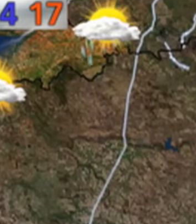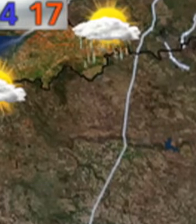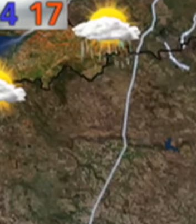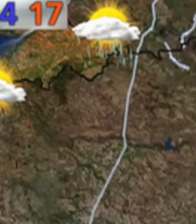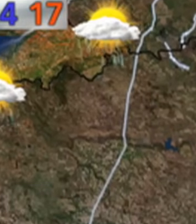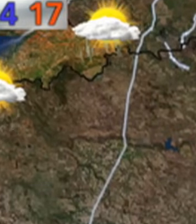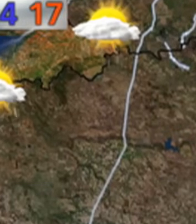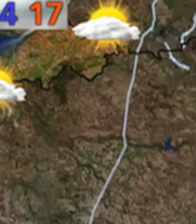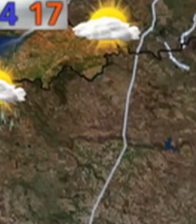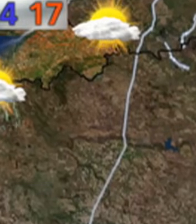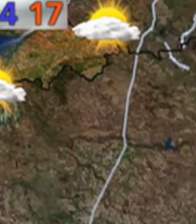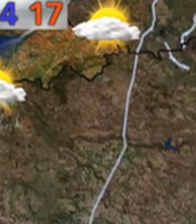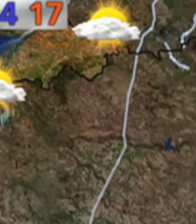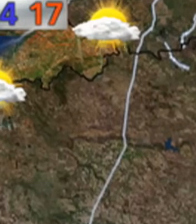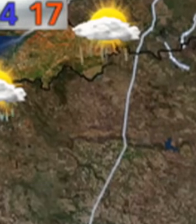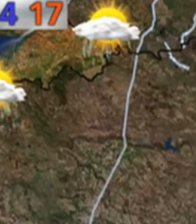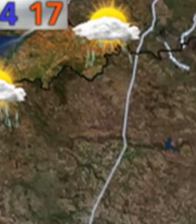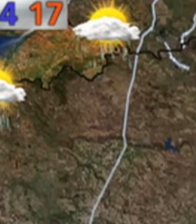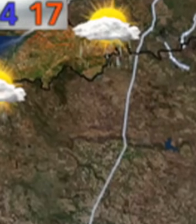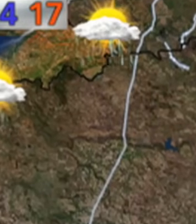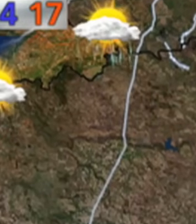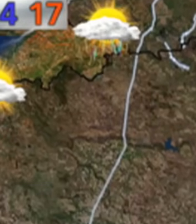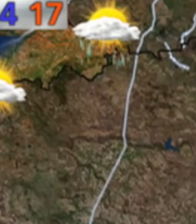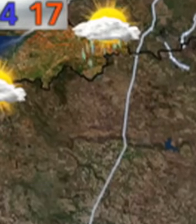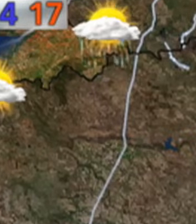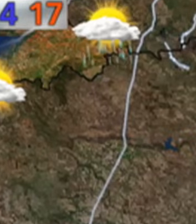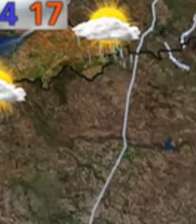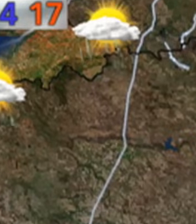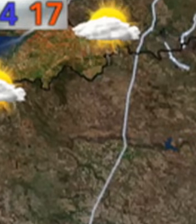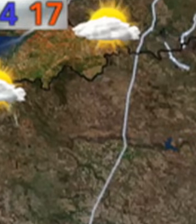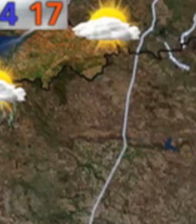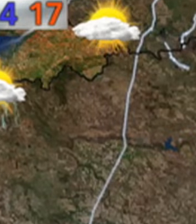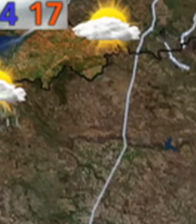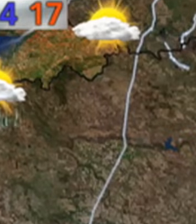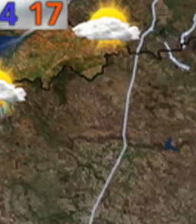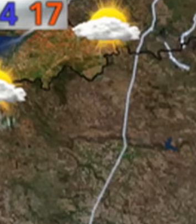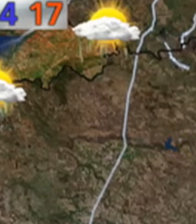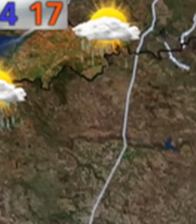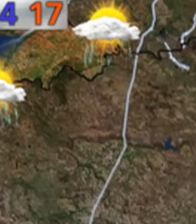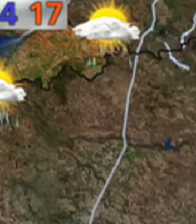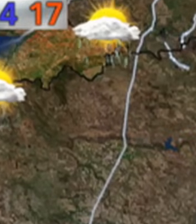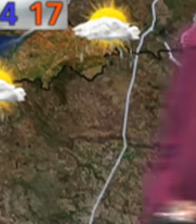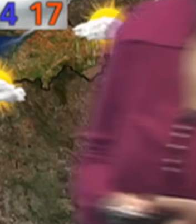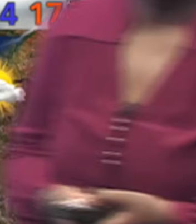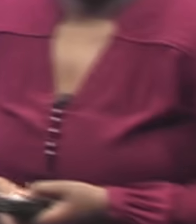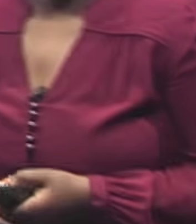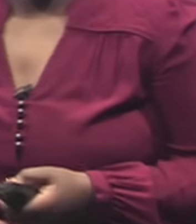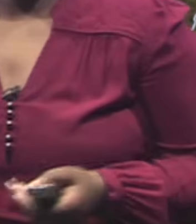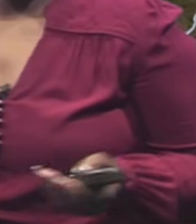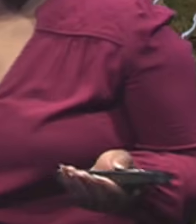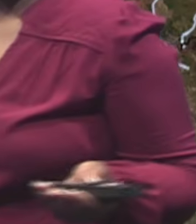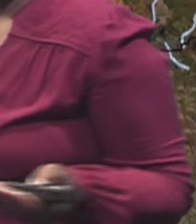mosong tle beke me go digrata di le 5 me tla mogote ka digrata di le 12 fa Mahikeng yone tle beke me go